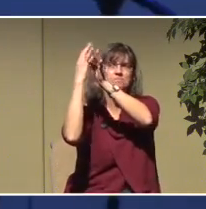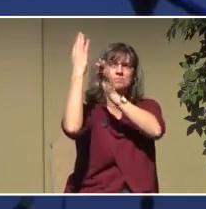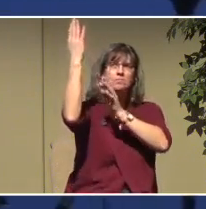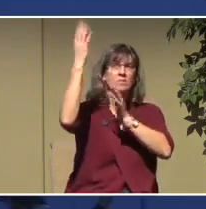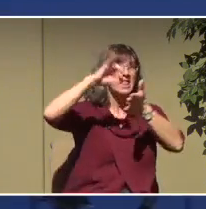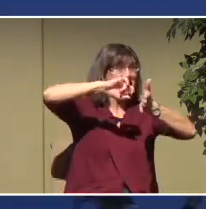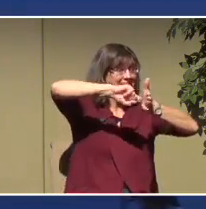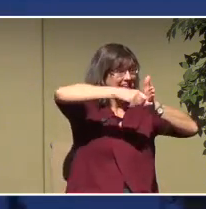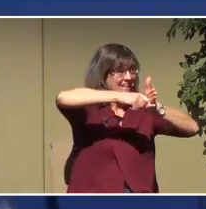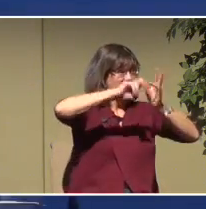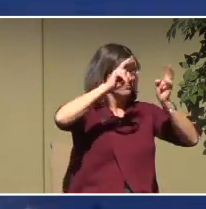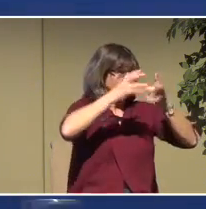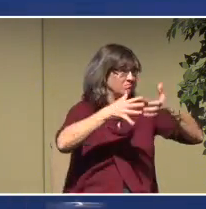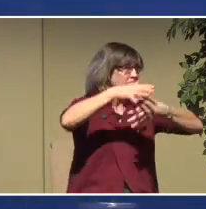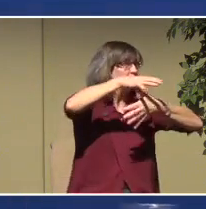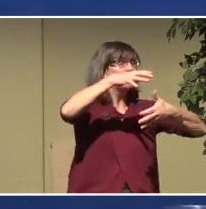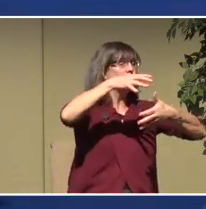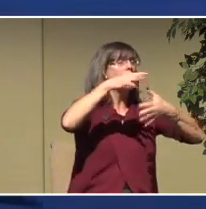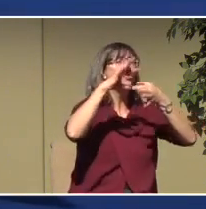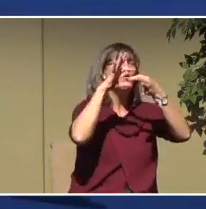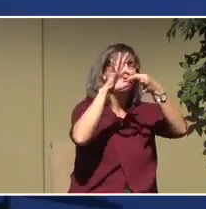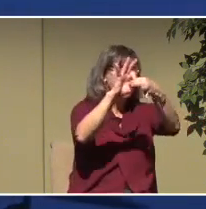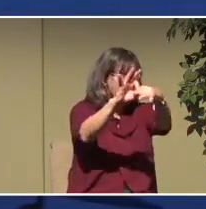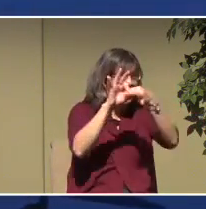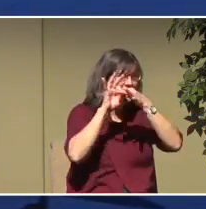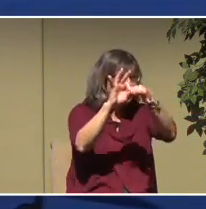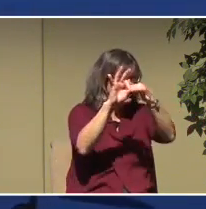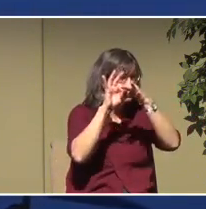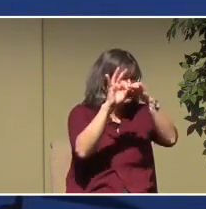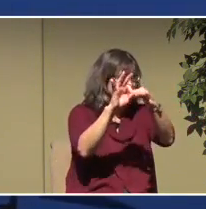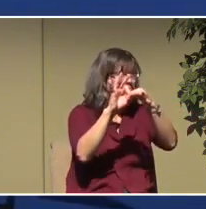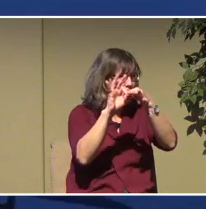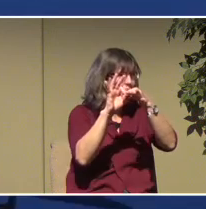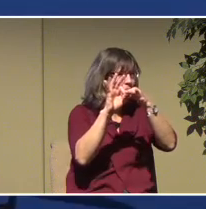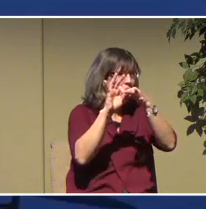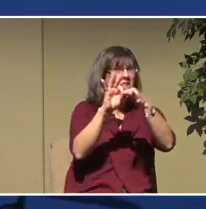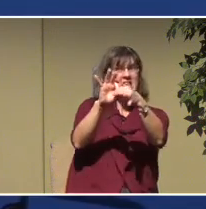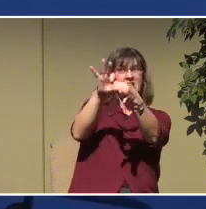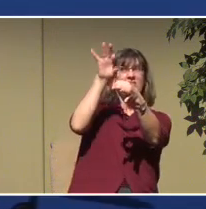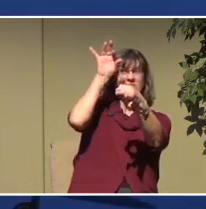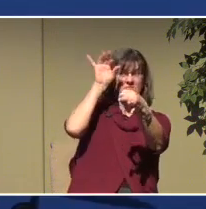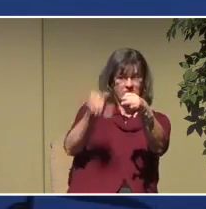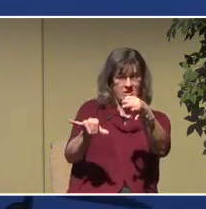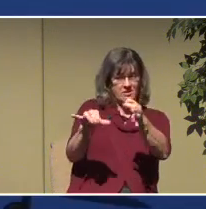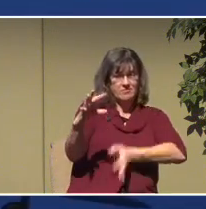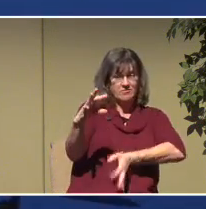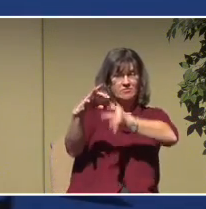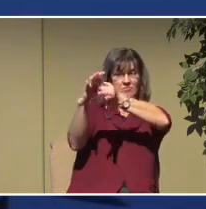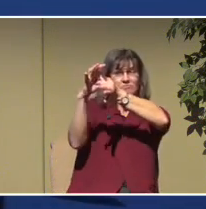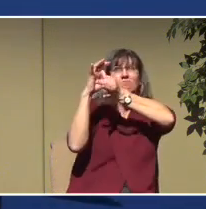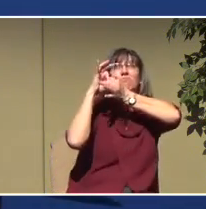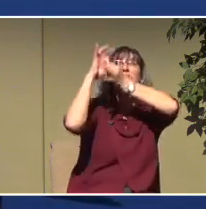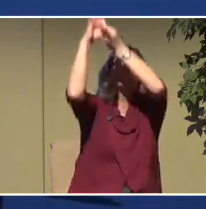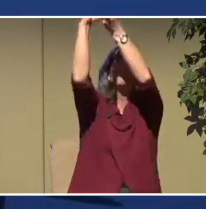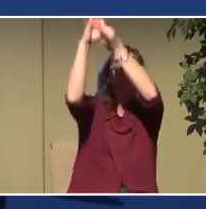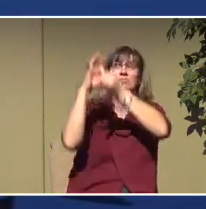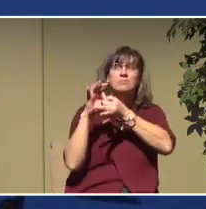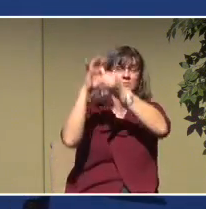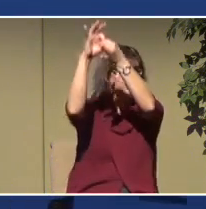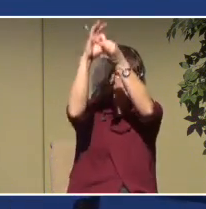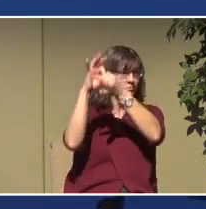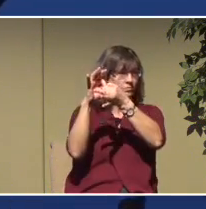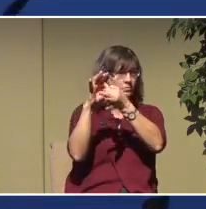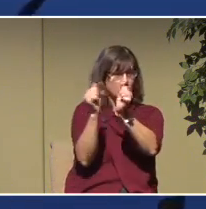key to prayer is relationship. And it is that relationship. It is a relationship